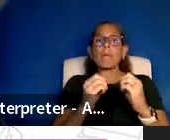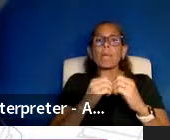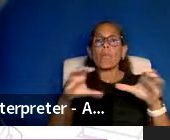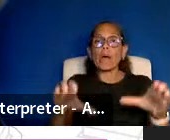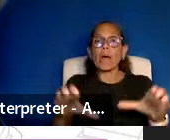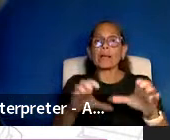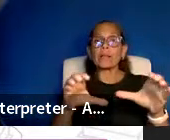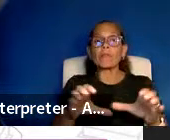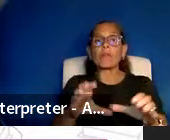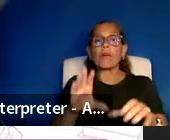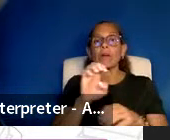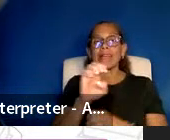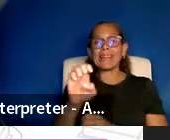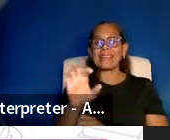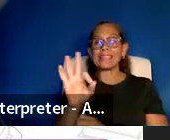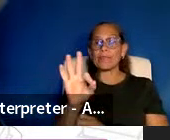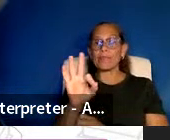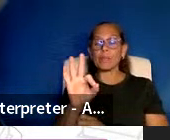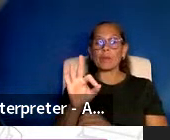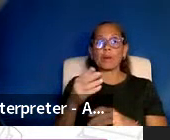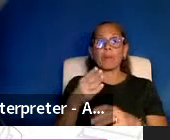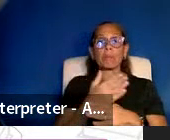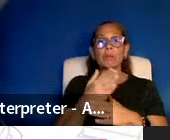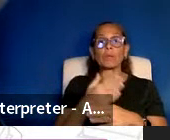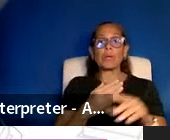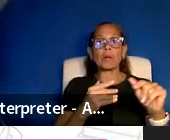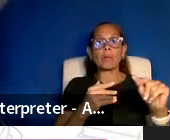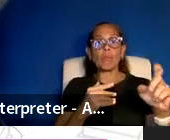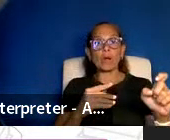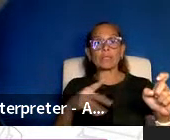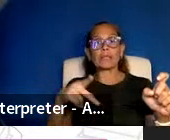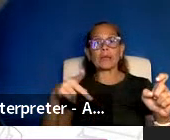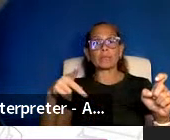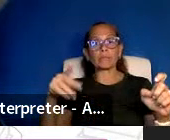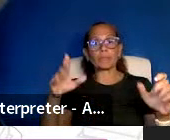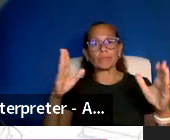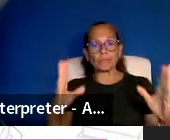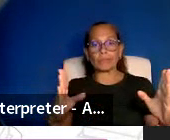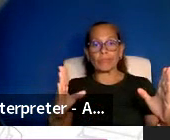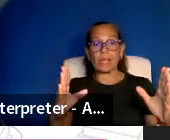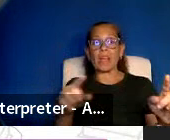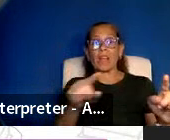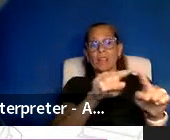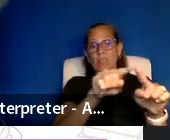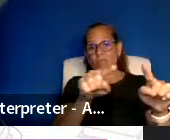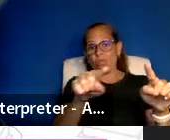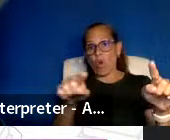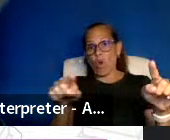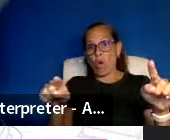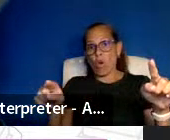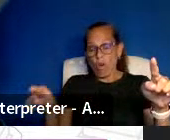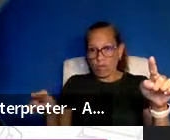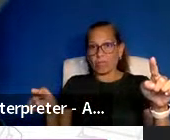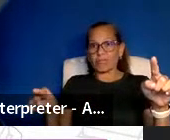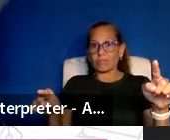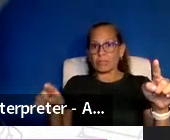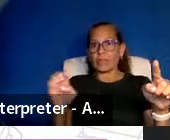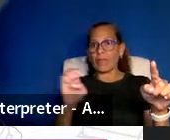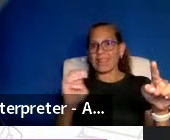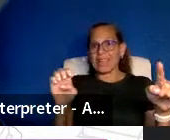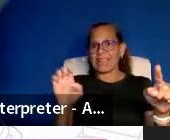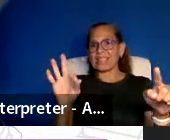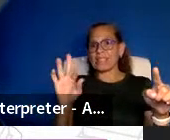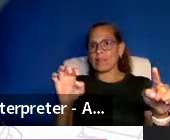East Fremont Avenue between Bronxdale Avenue and Unionport Road. This is a long uninterrupted stretch of East Tremont